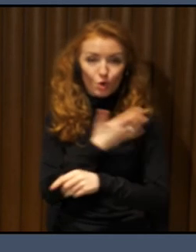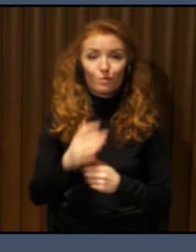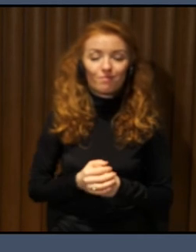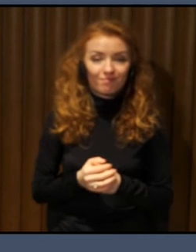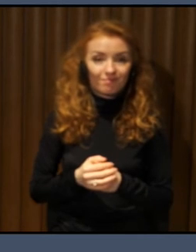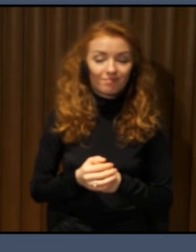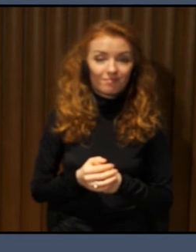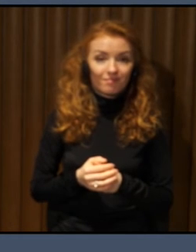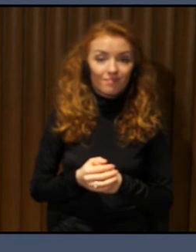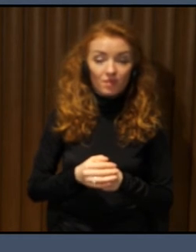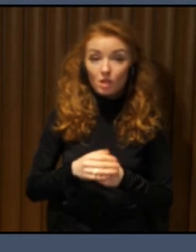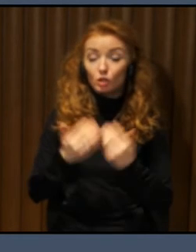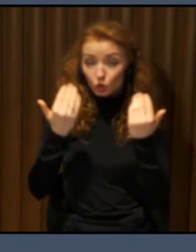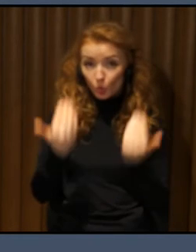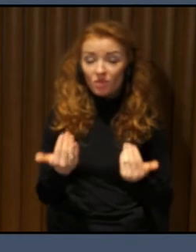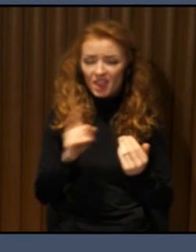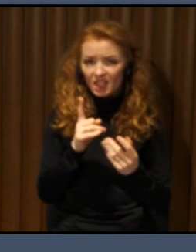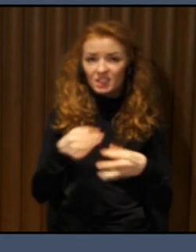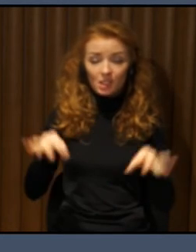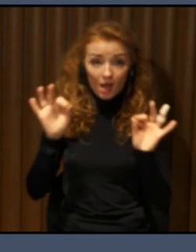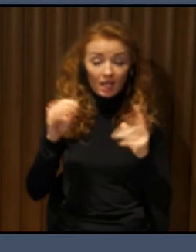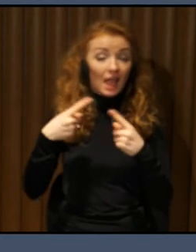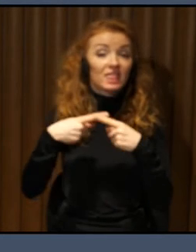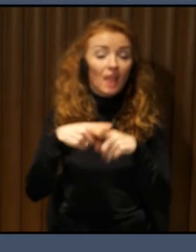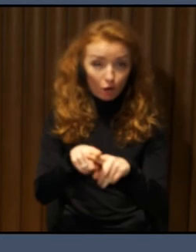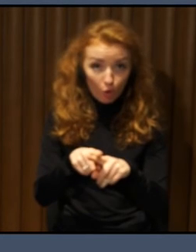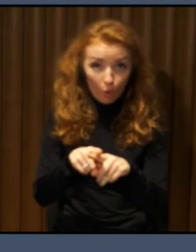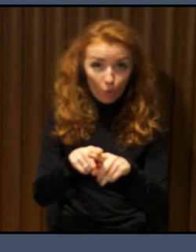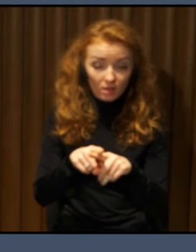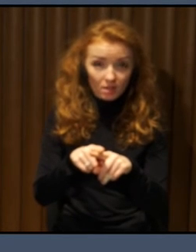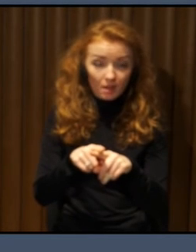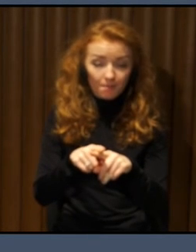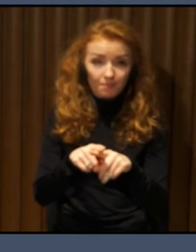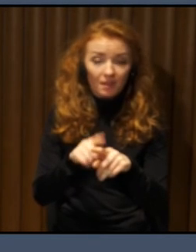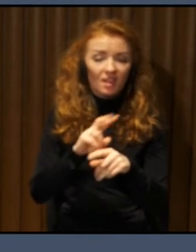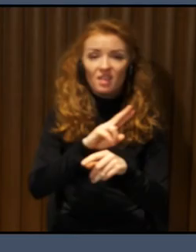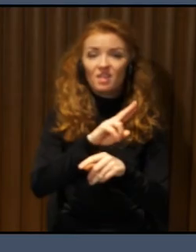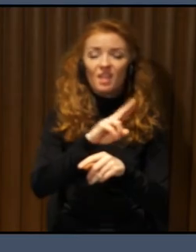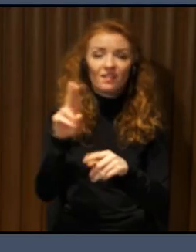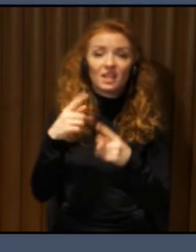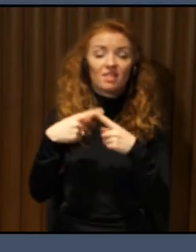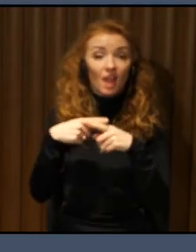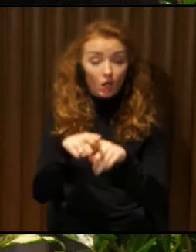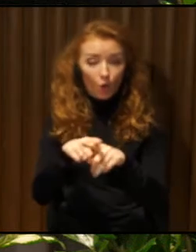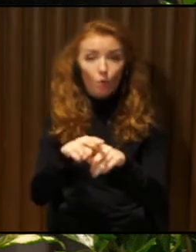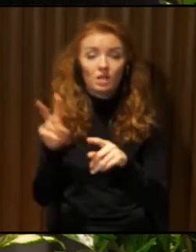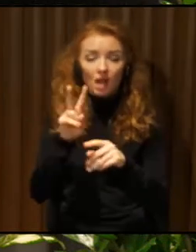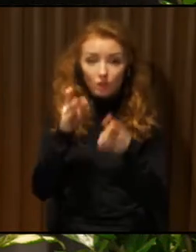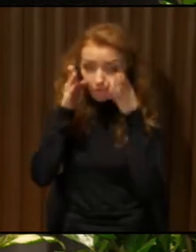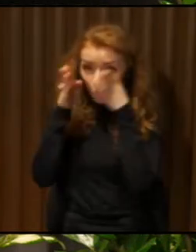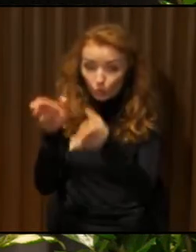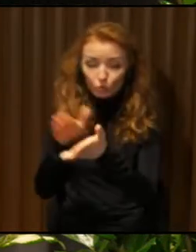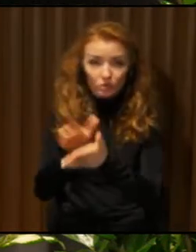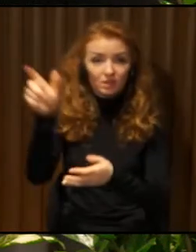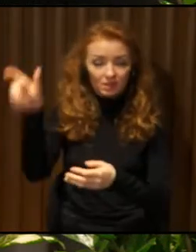people. But I'll pause there and see if there's any questions for me. Yeah, thank you, Matt. Actually, one of the things I've